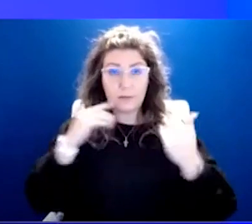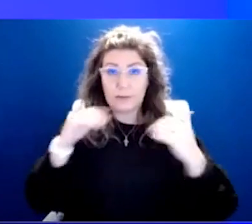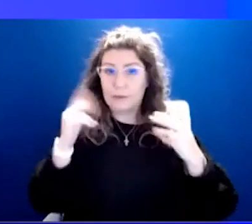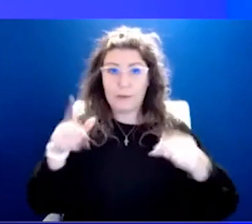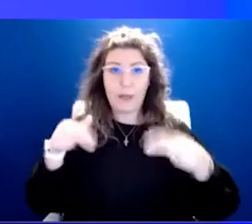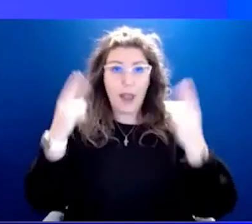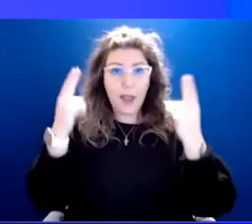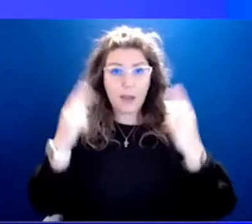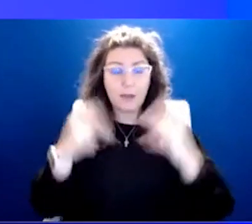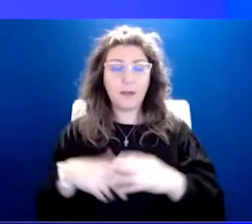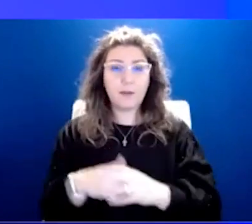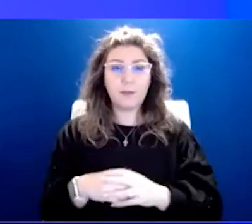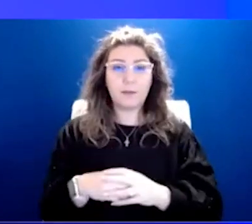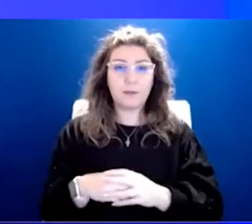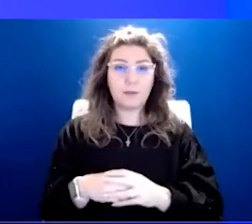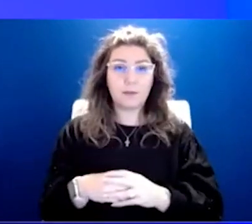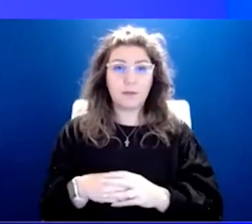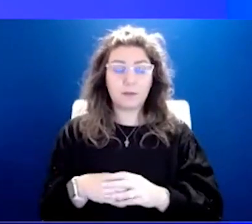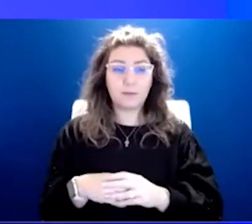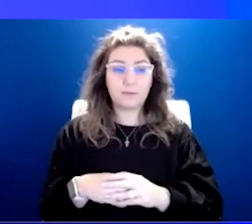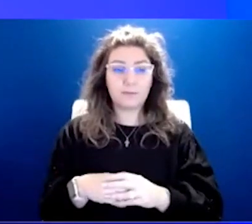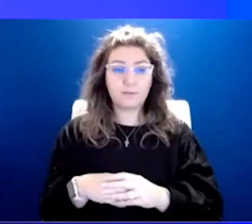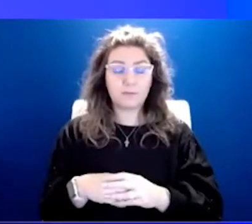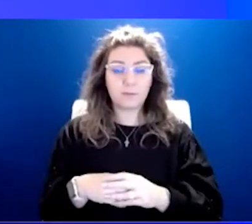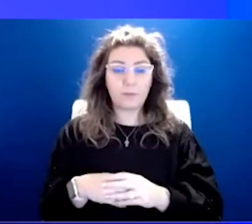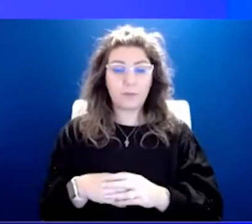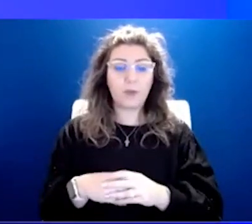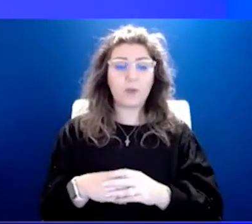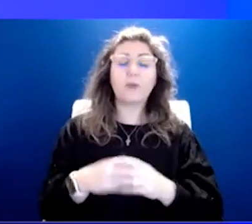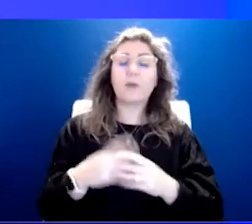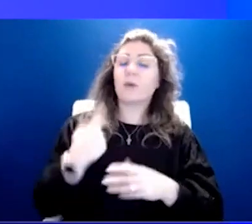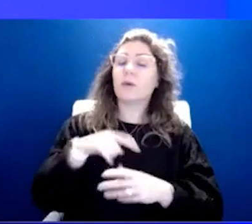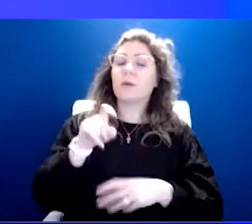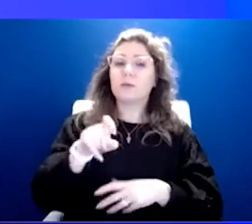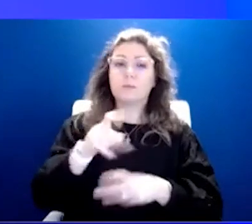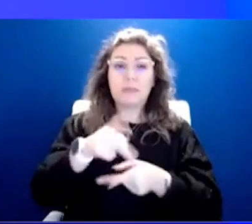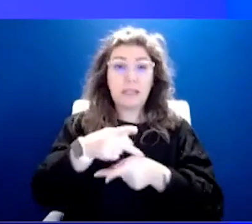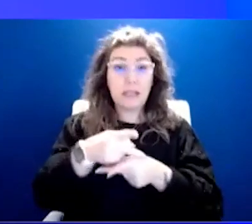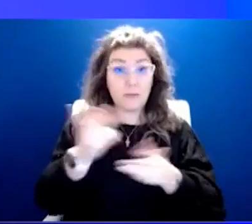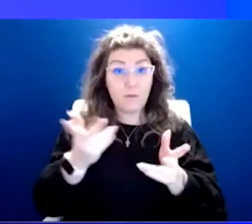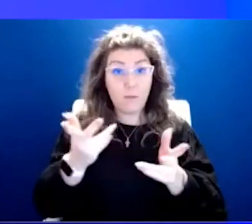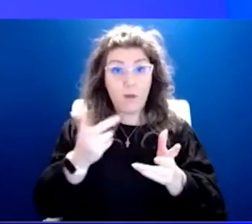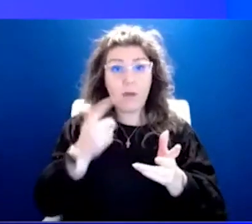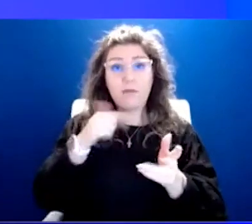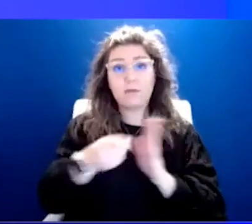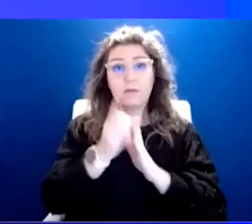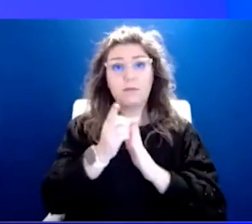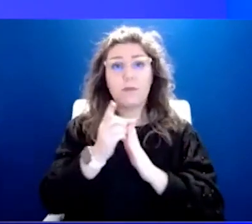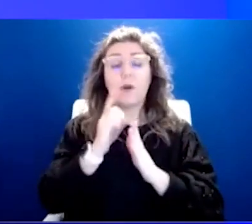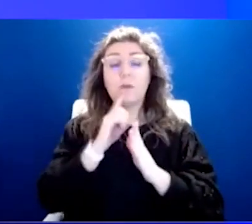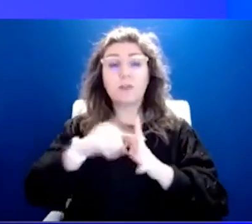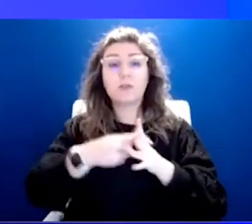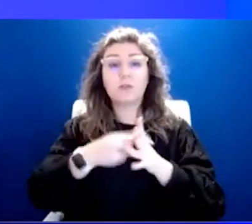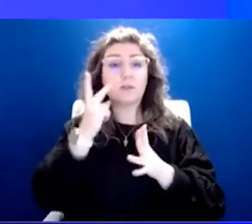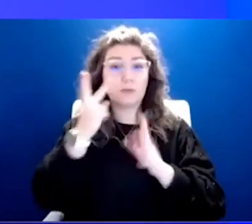that has been that we have to be careful about at this point is as we start to see the numbers come